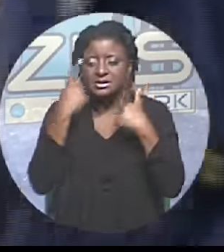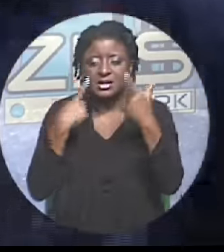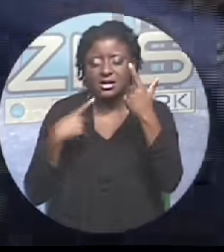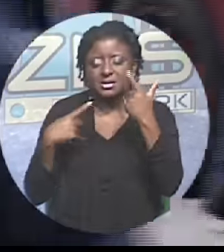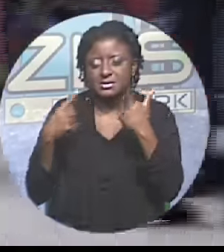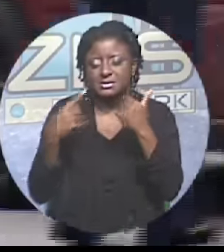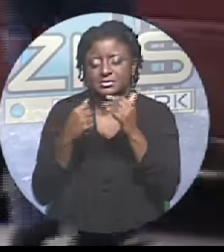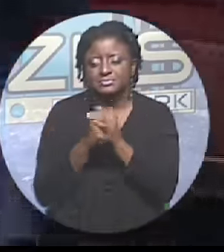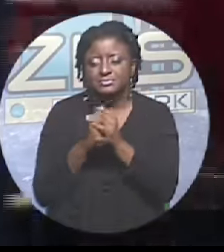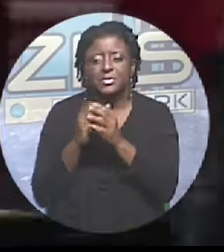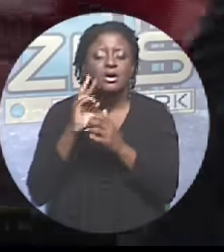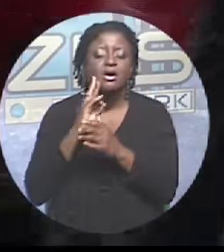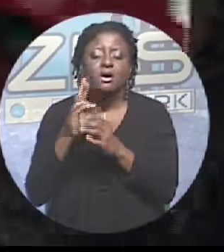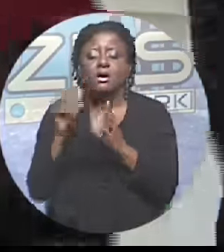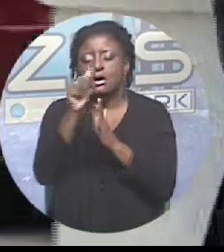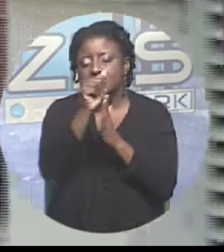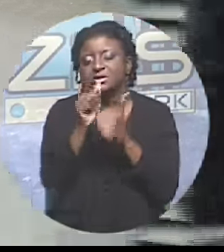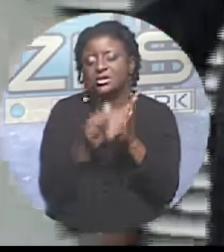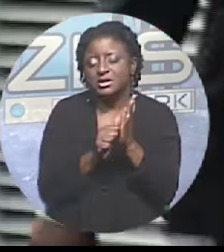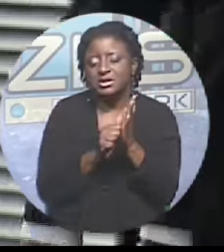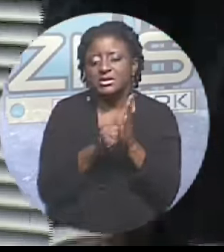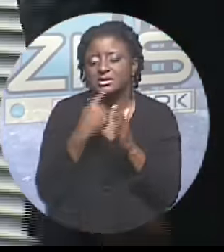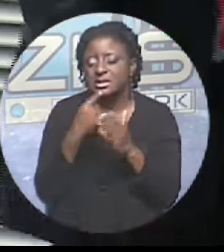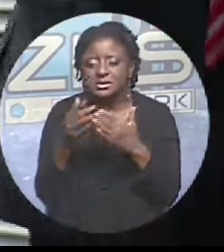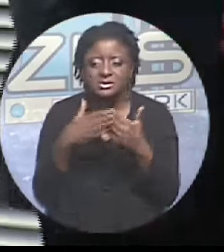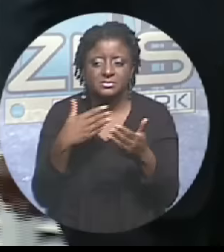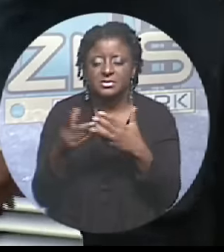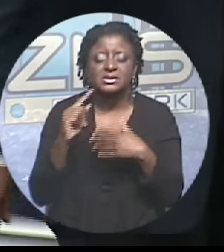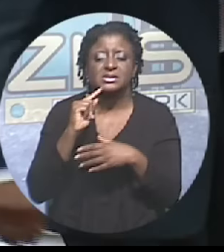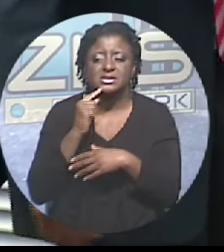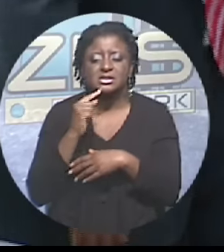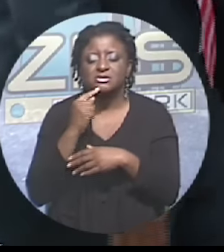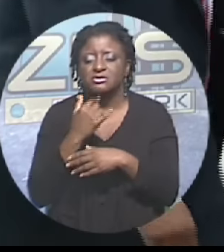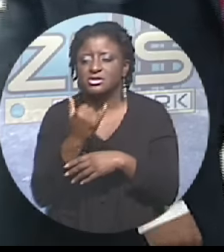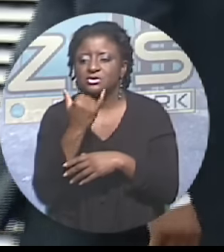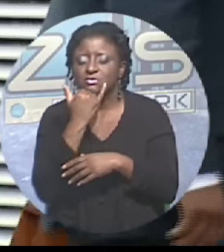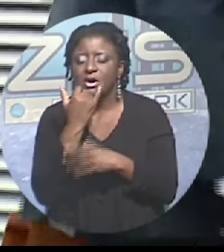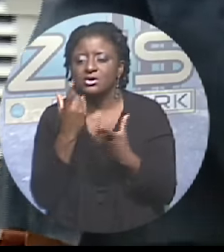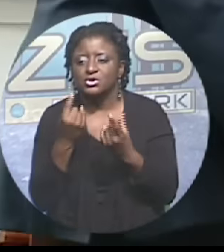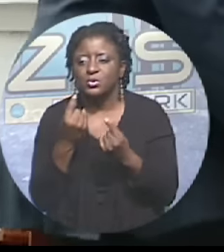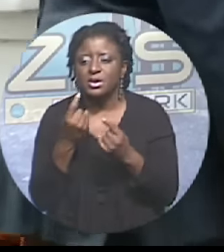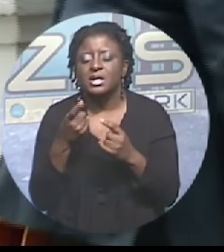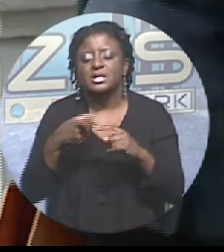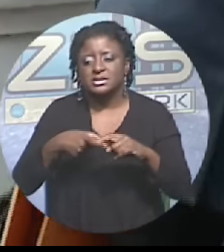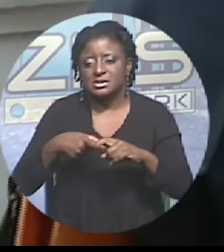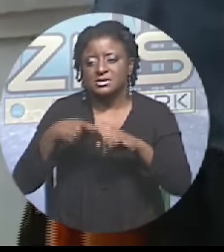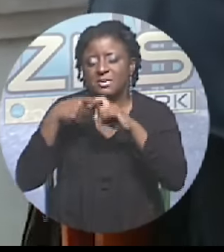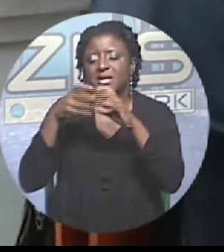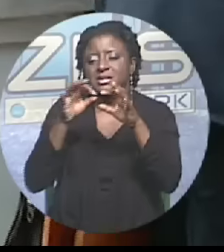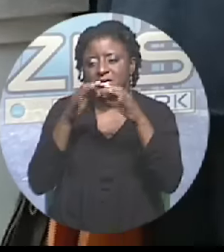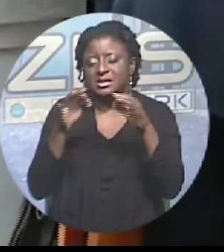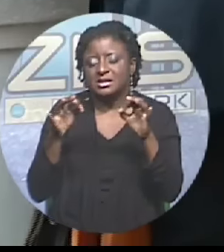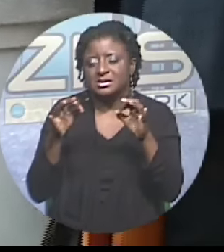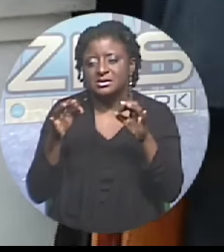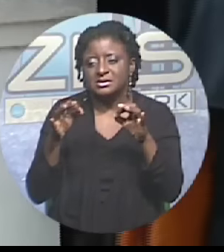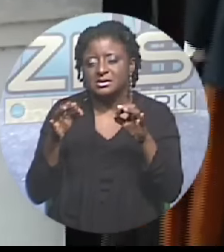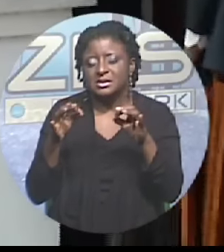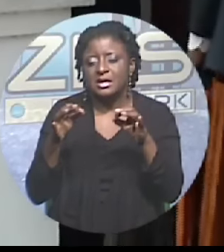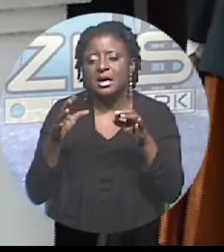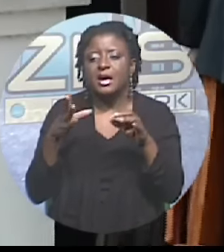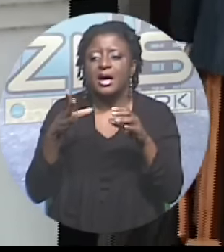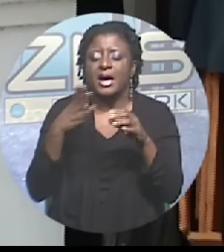DeSeal, noted that despite the seriousness of the offense, a suspended sentence or probation with strict conditions imposed was